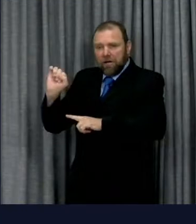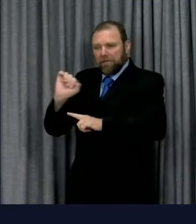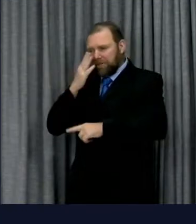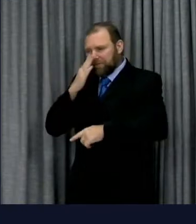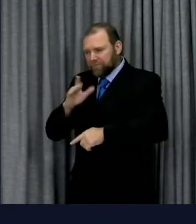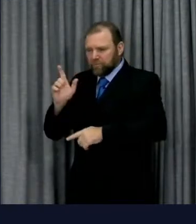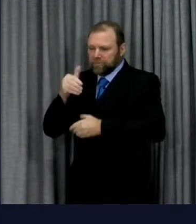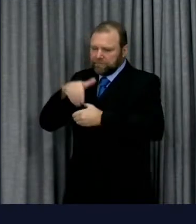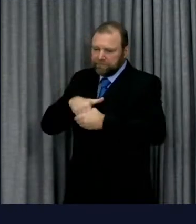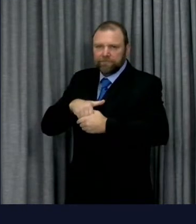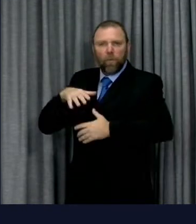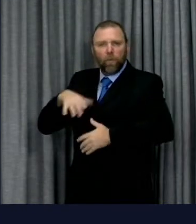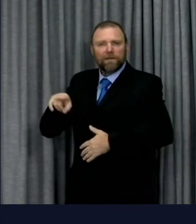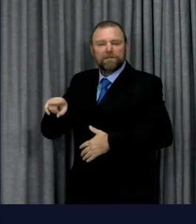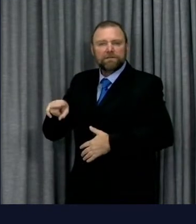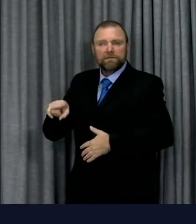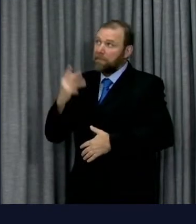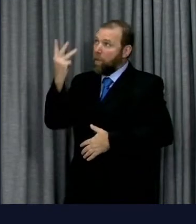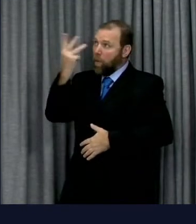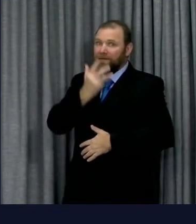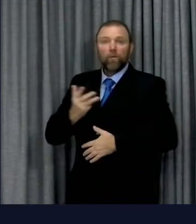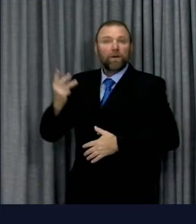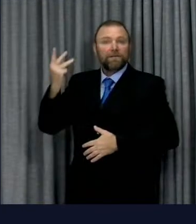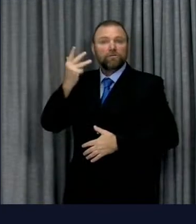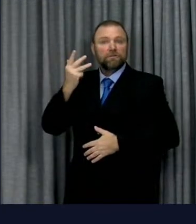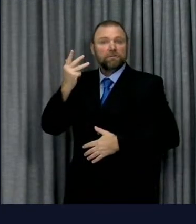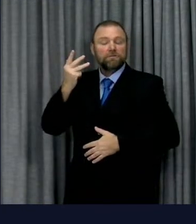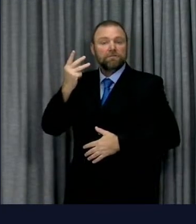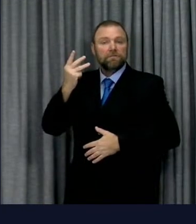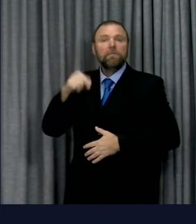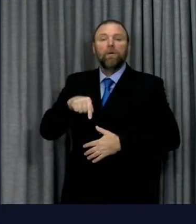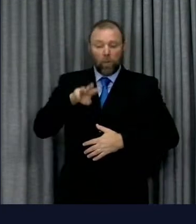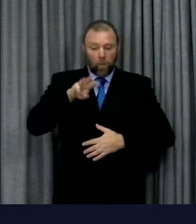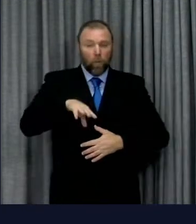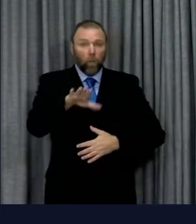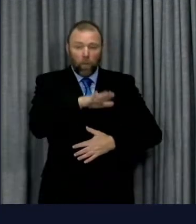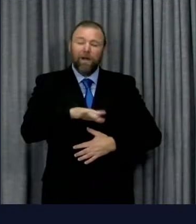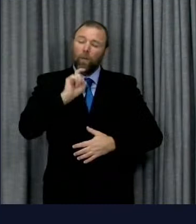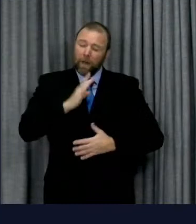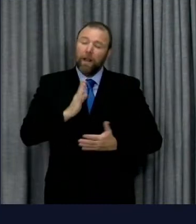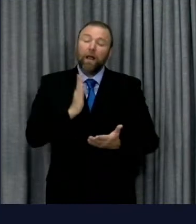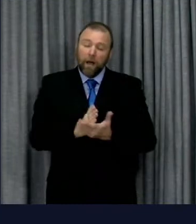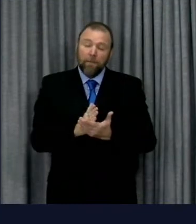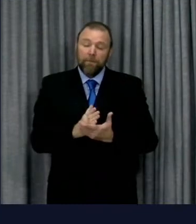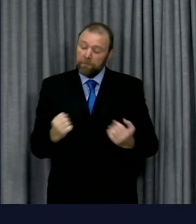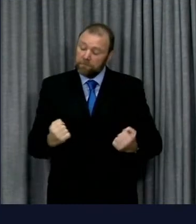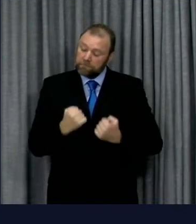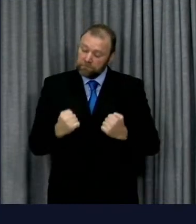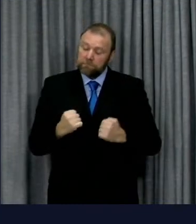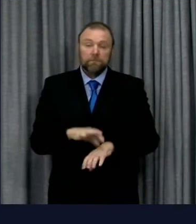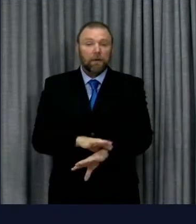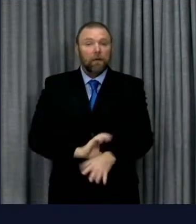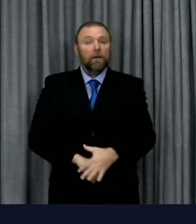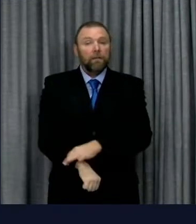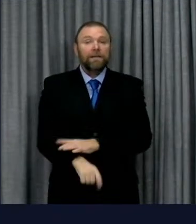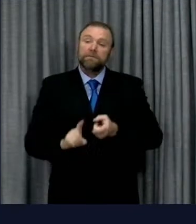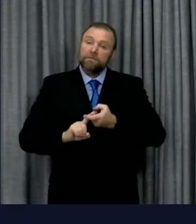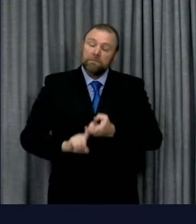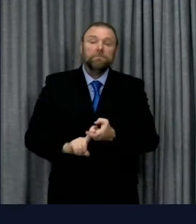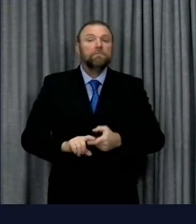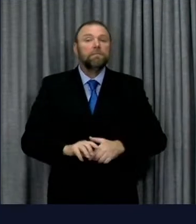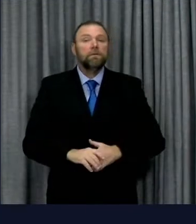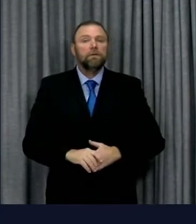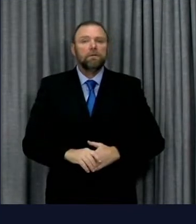four governments to it. Wales, we will certainly commit ourselves, and then we will look to the UK government to live up to